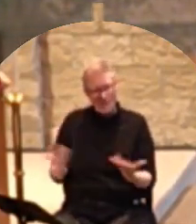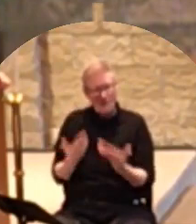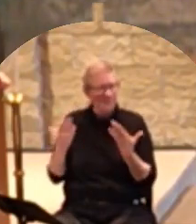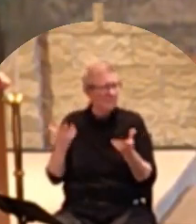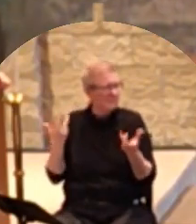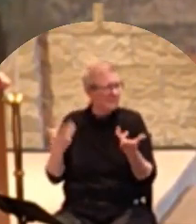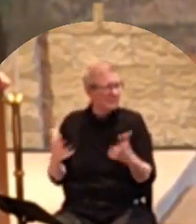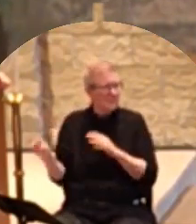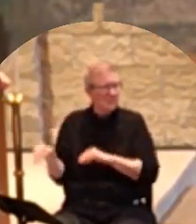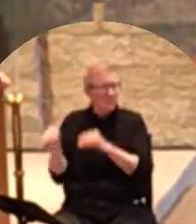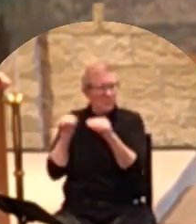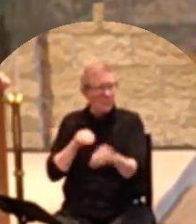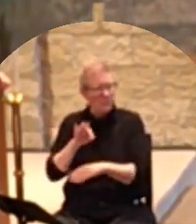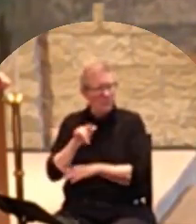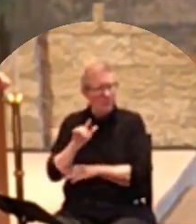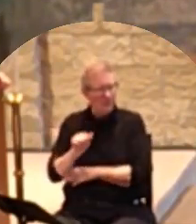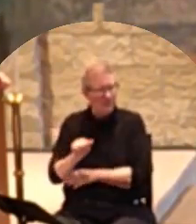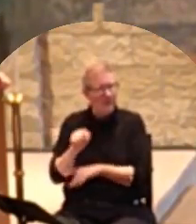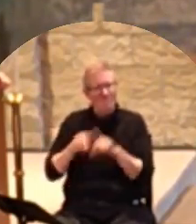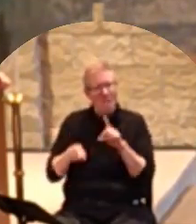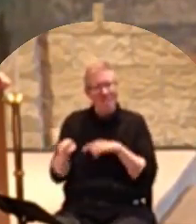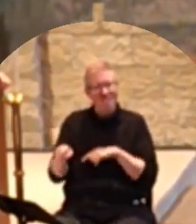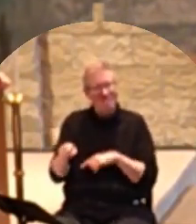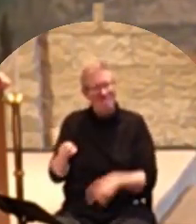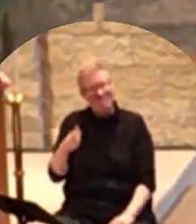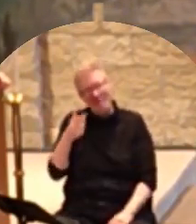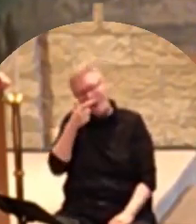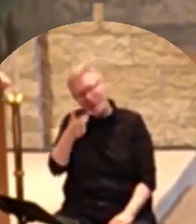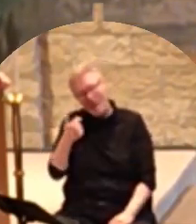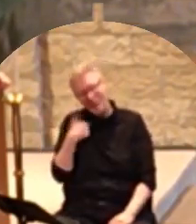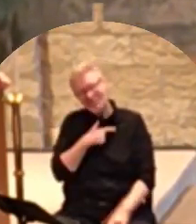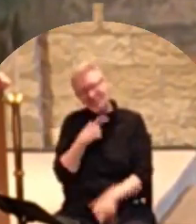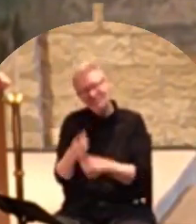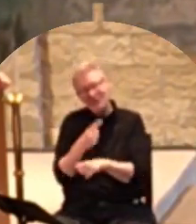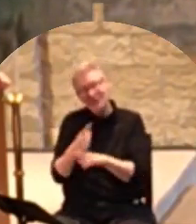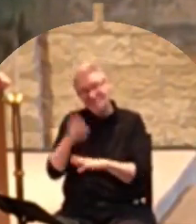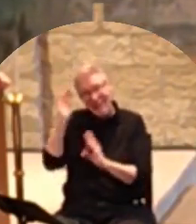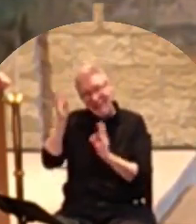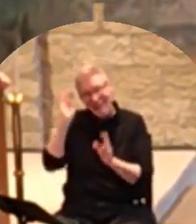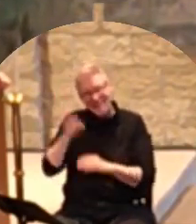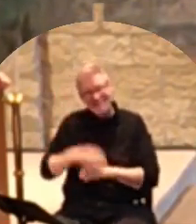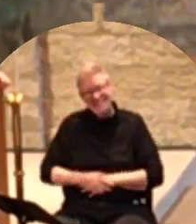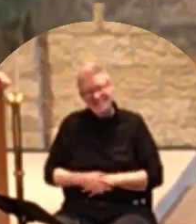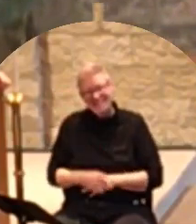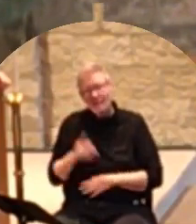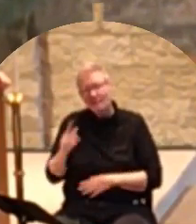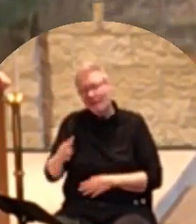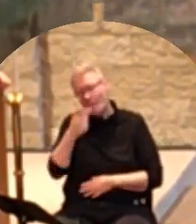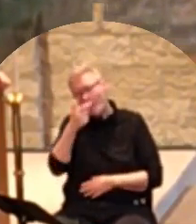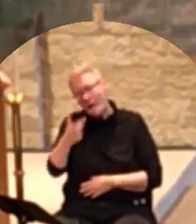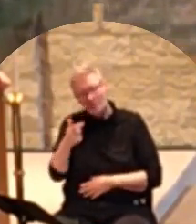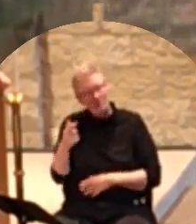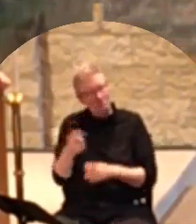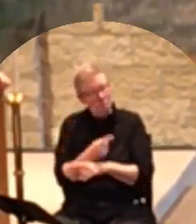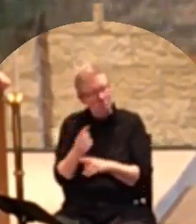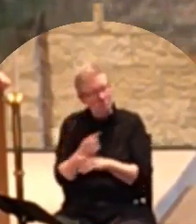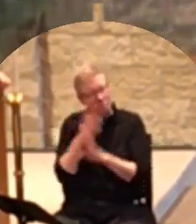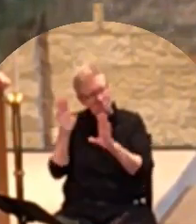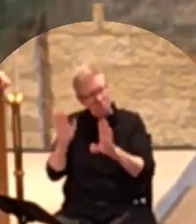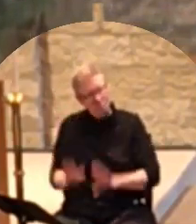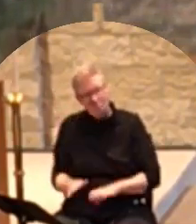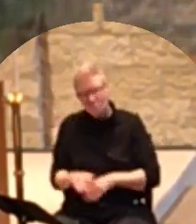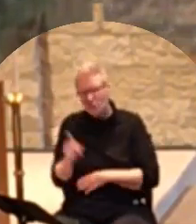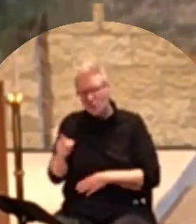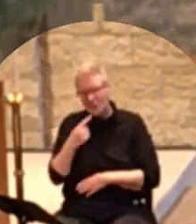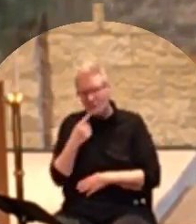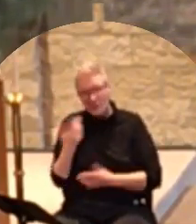they stream with us on a regular basis. Hello out there. And they stream with us on a regular basis, and she sent me this. She says,